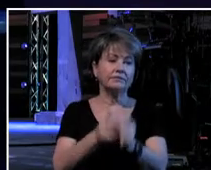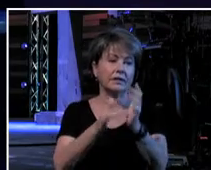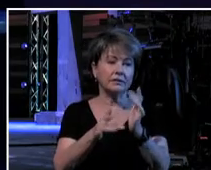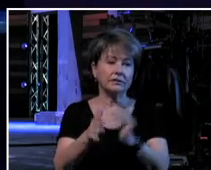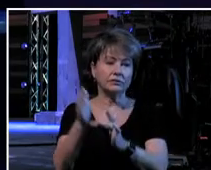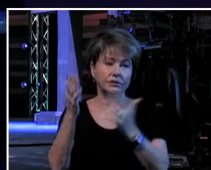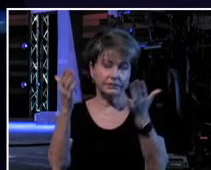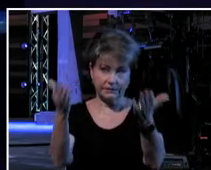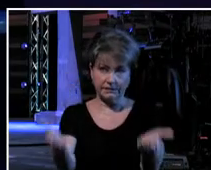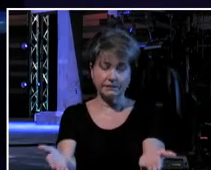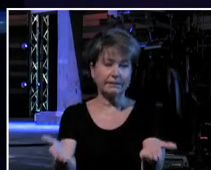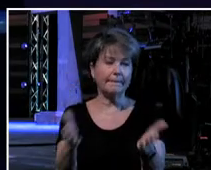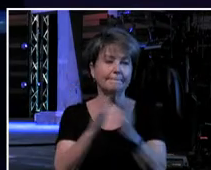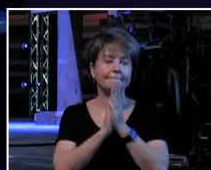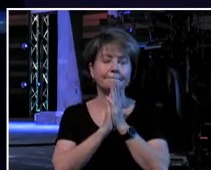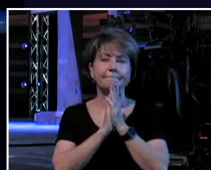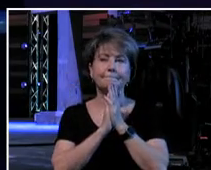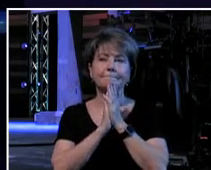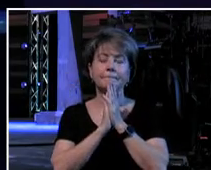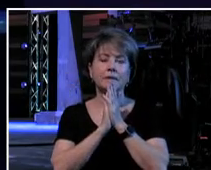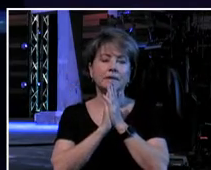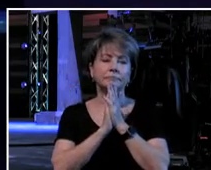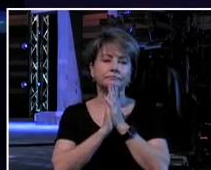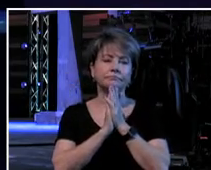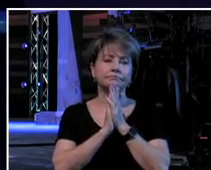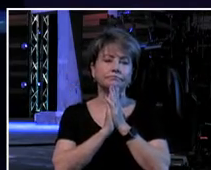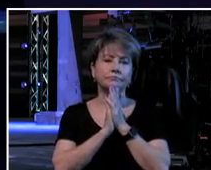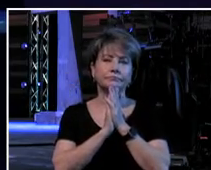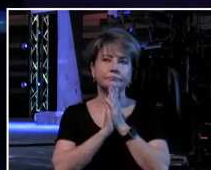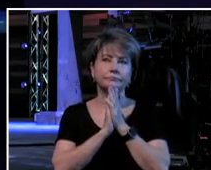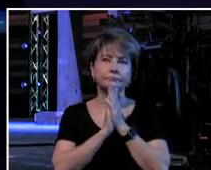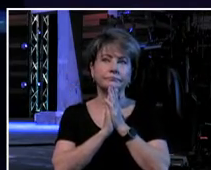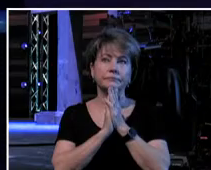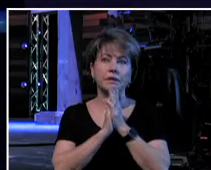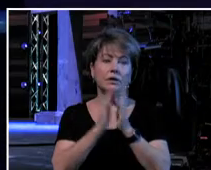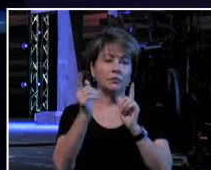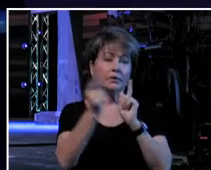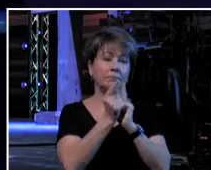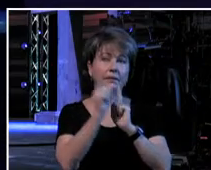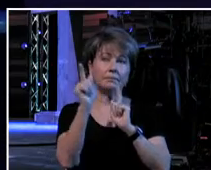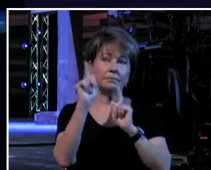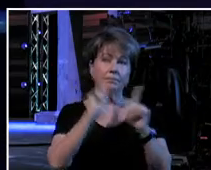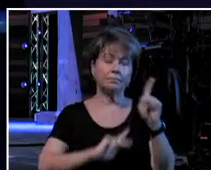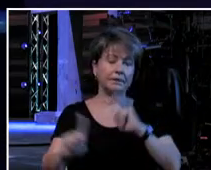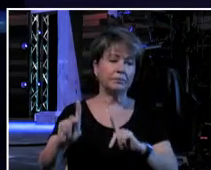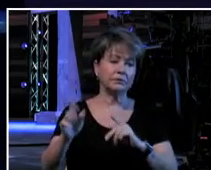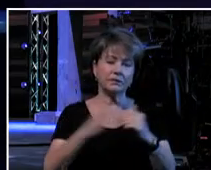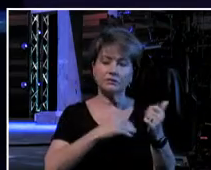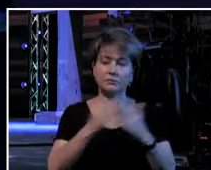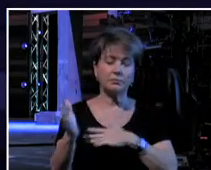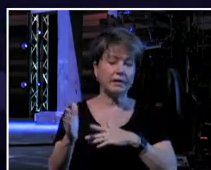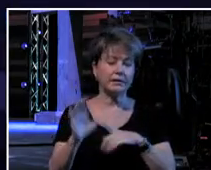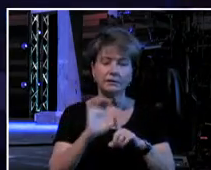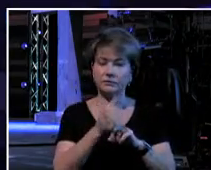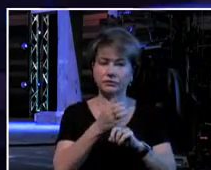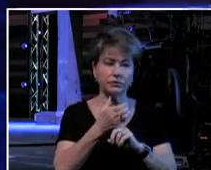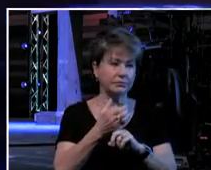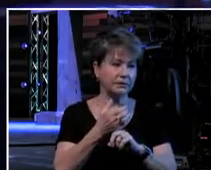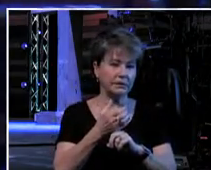found him, we want them to follow him. We call people right where they're at. And you'll find that wherever you're at on